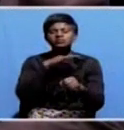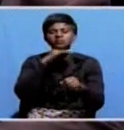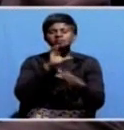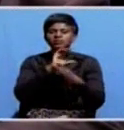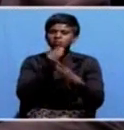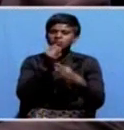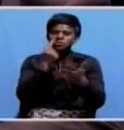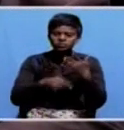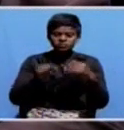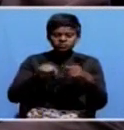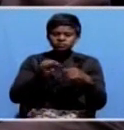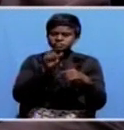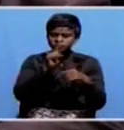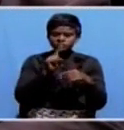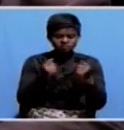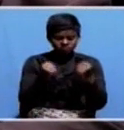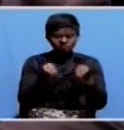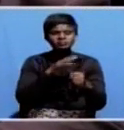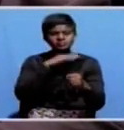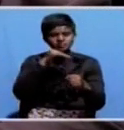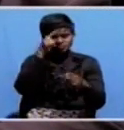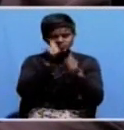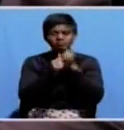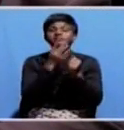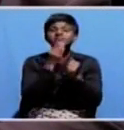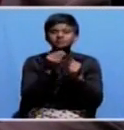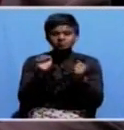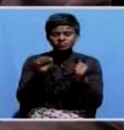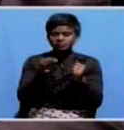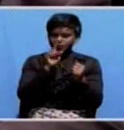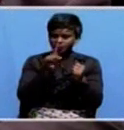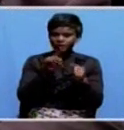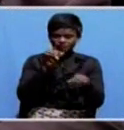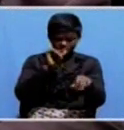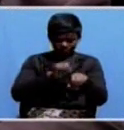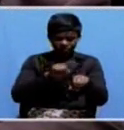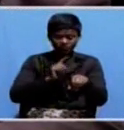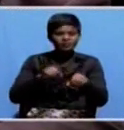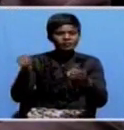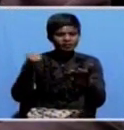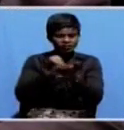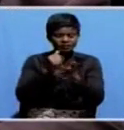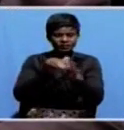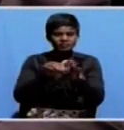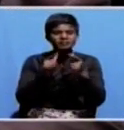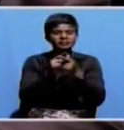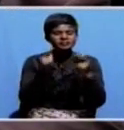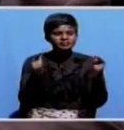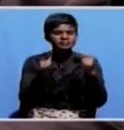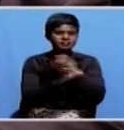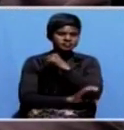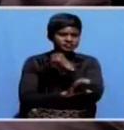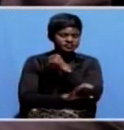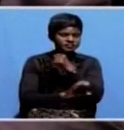they were strong enough because Chiluba didn't interfere in the appointment of these institutions. And if